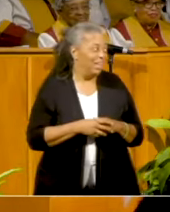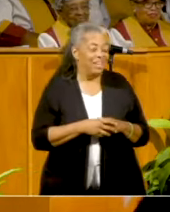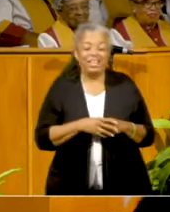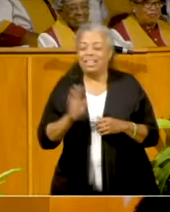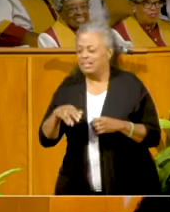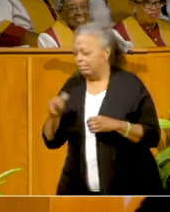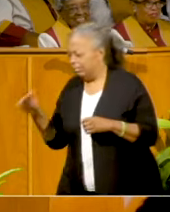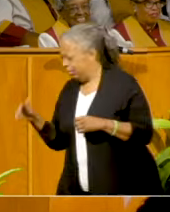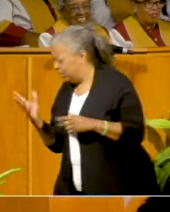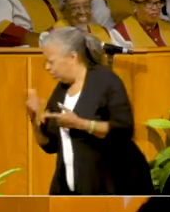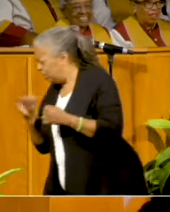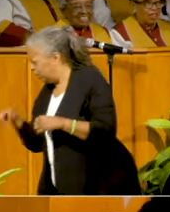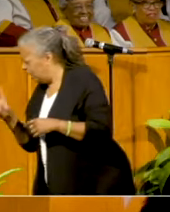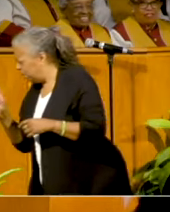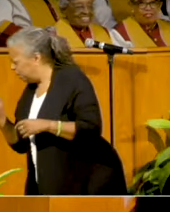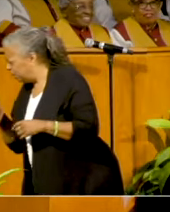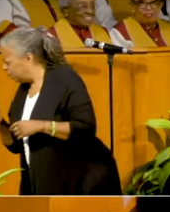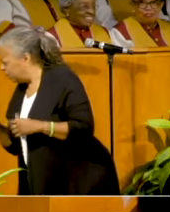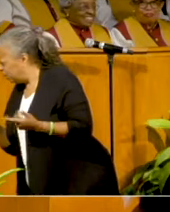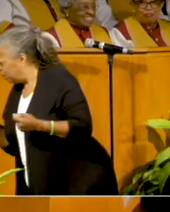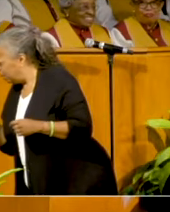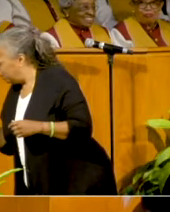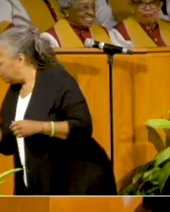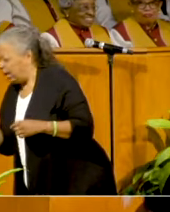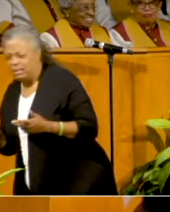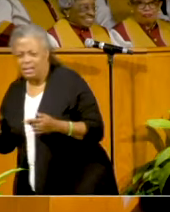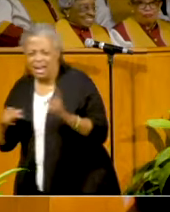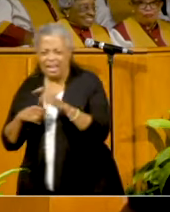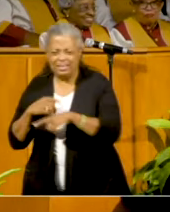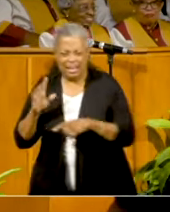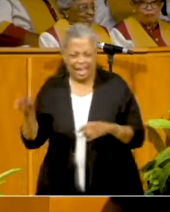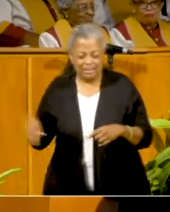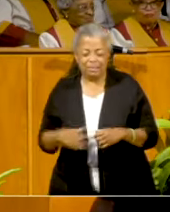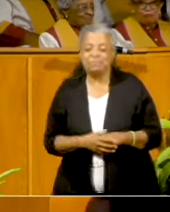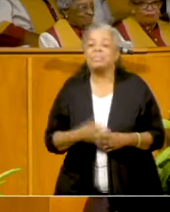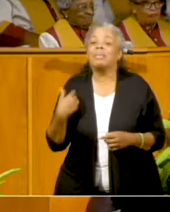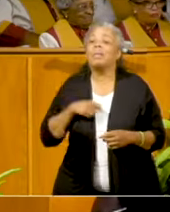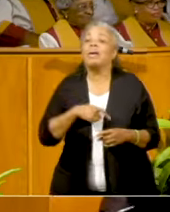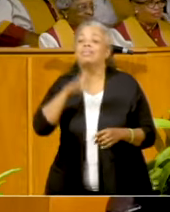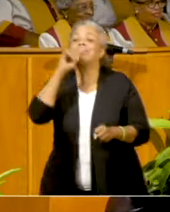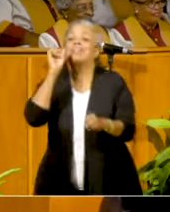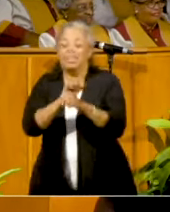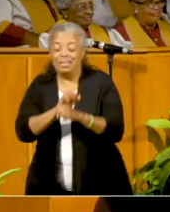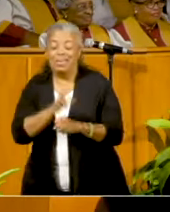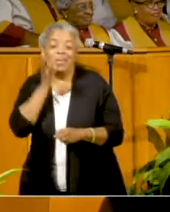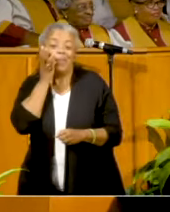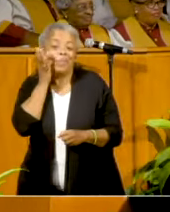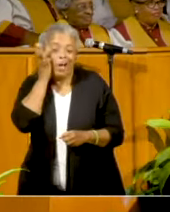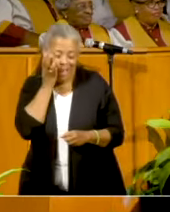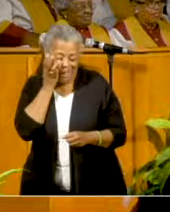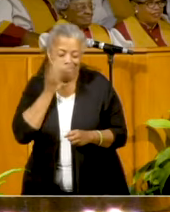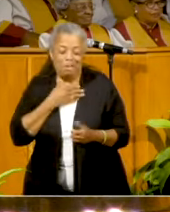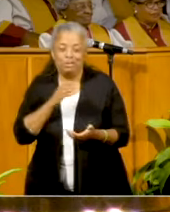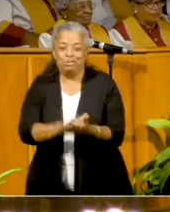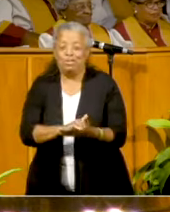Lean over somebody, tell them, what's that? What's Manischewitz? We had real wine. And I know a whole